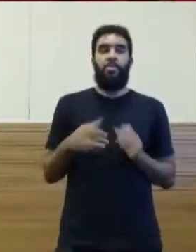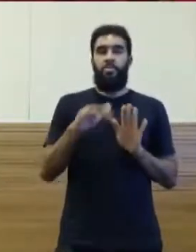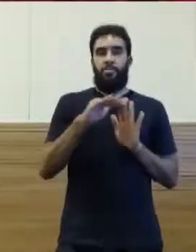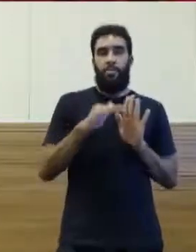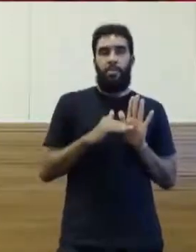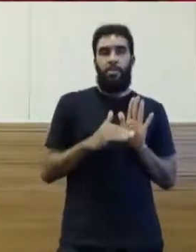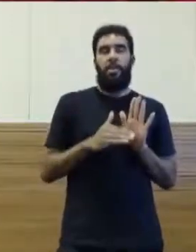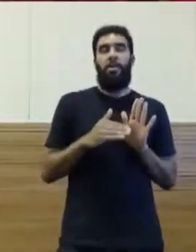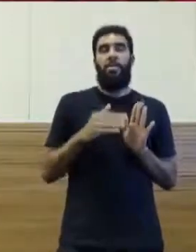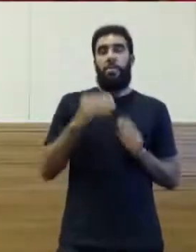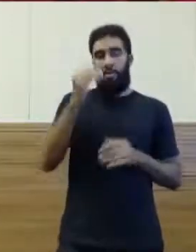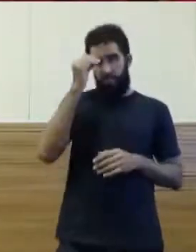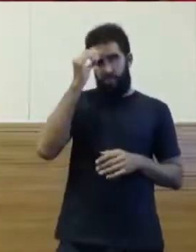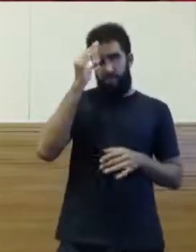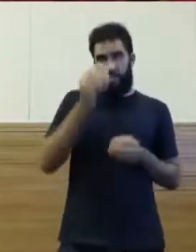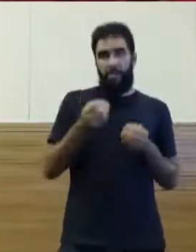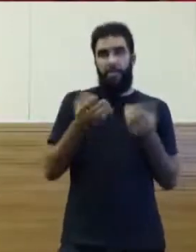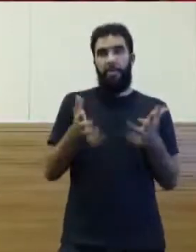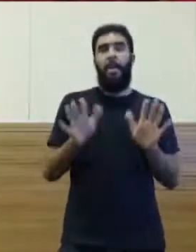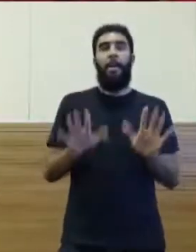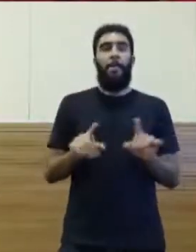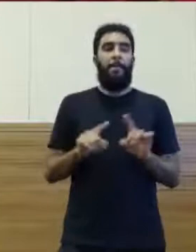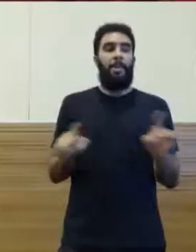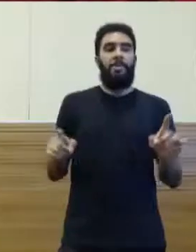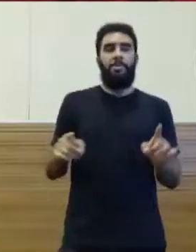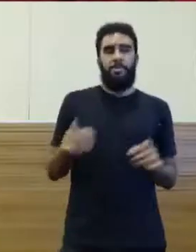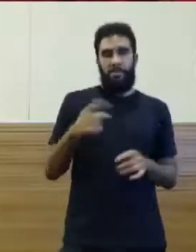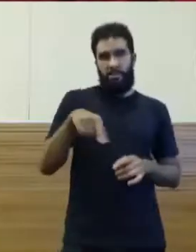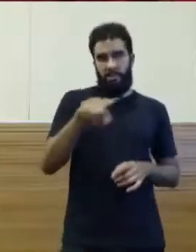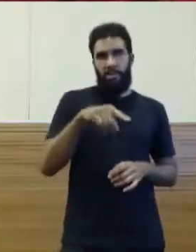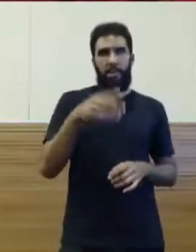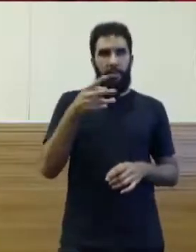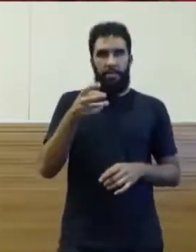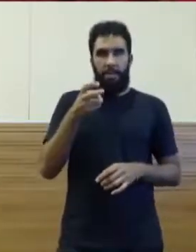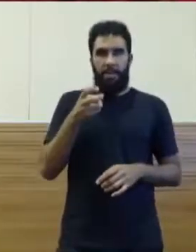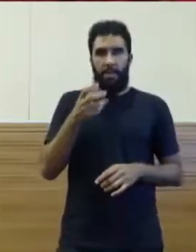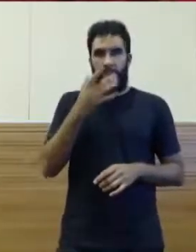to these guides and in order to increase knowledge.